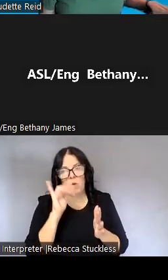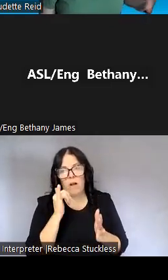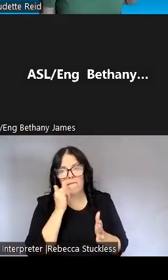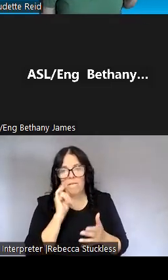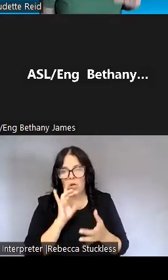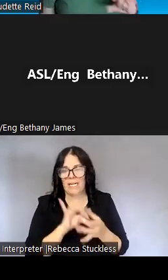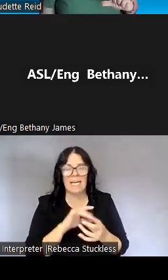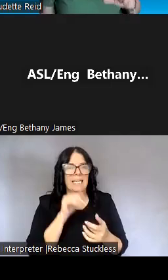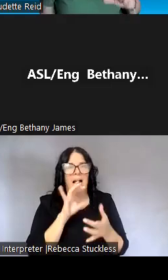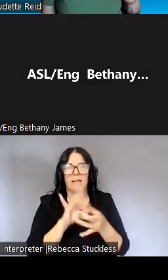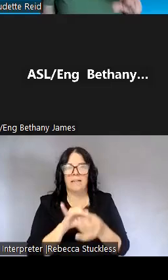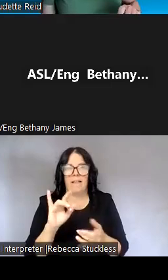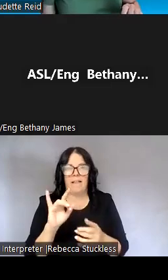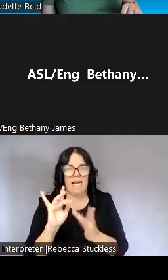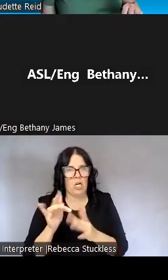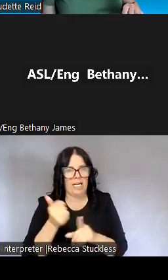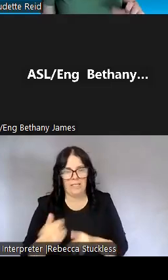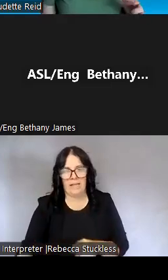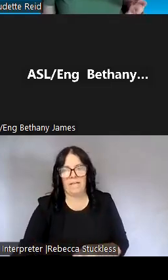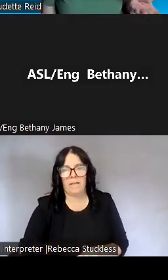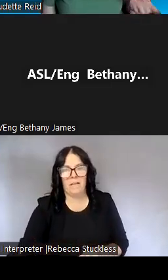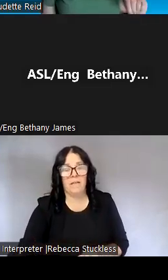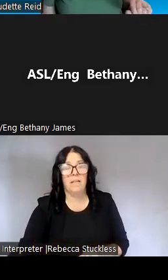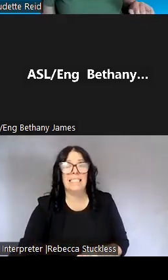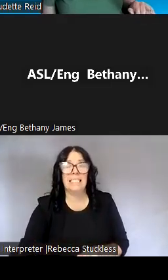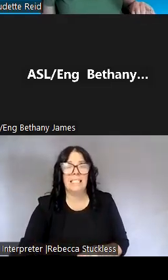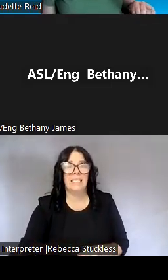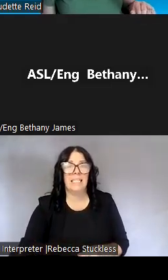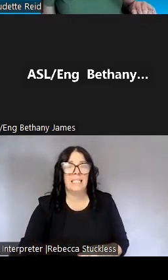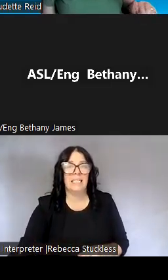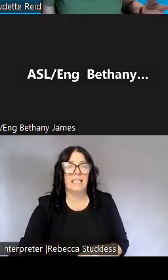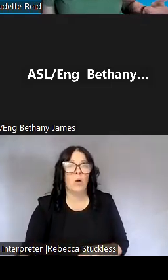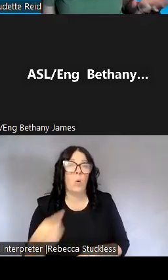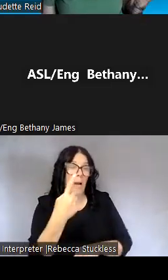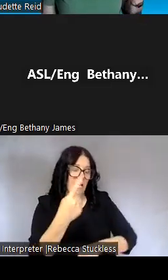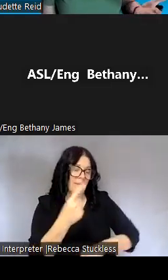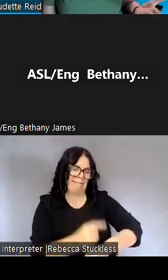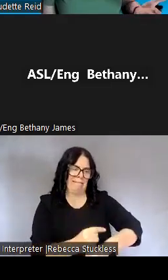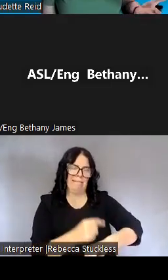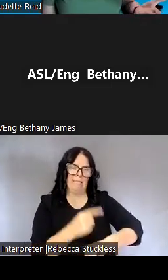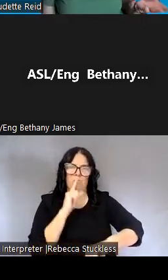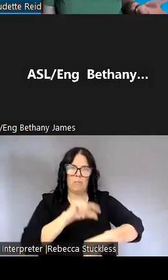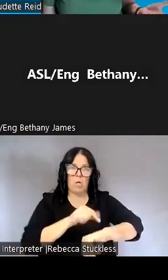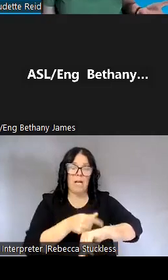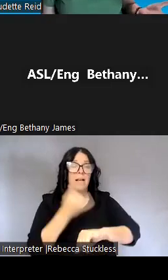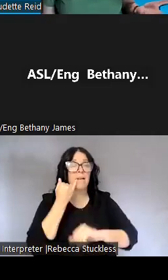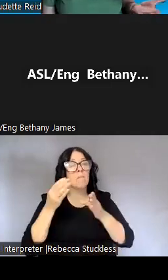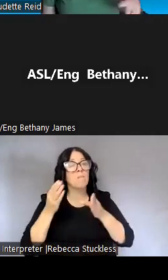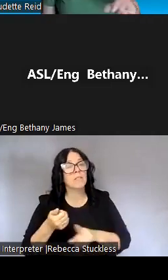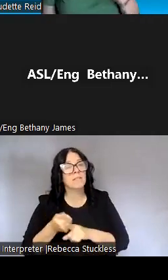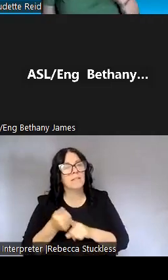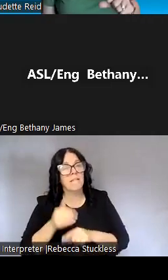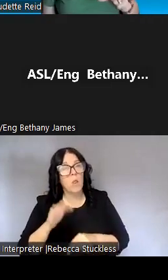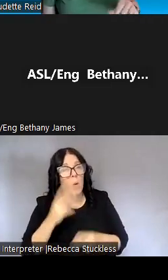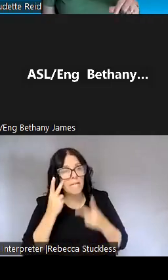internet. It has a very small screen, and that's going to be an issue for people with low vision or people with